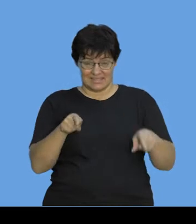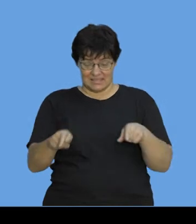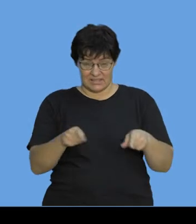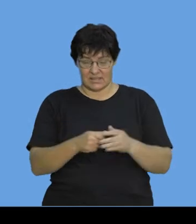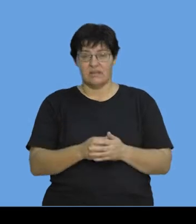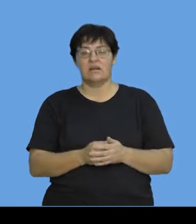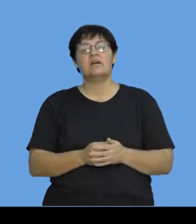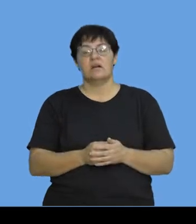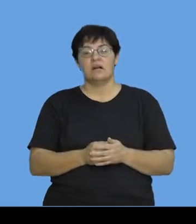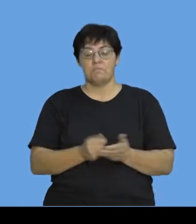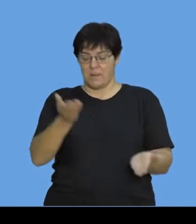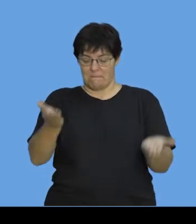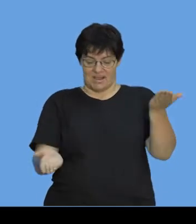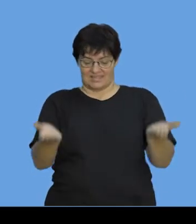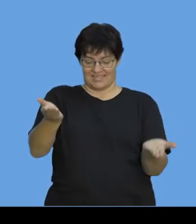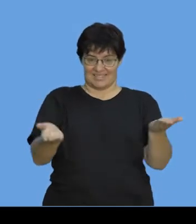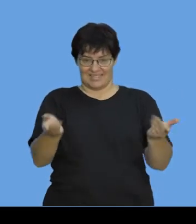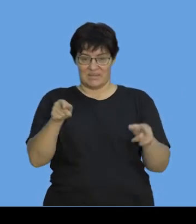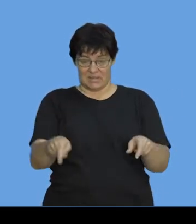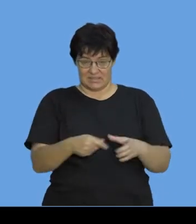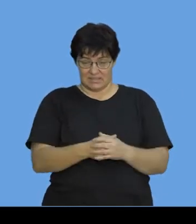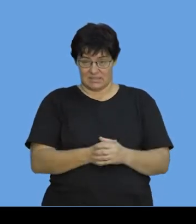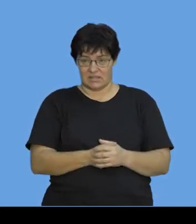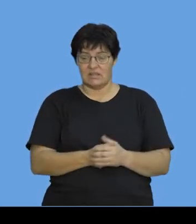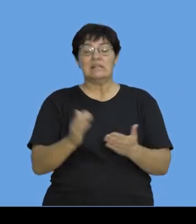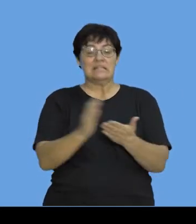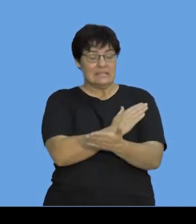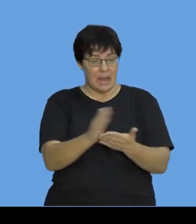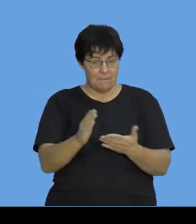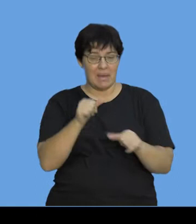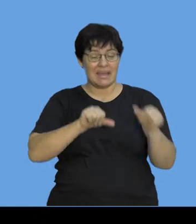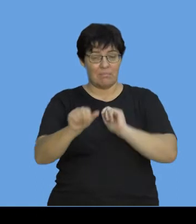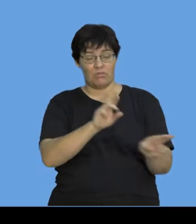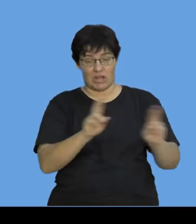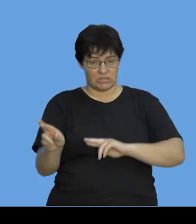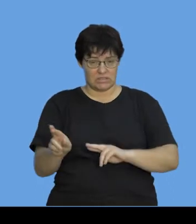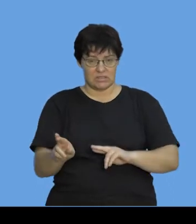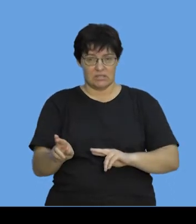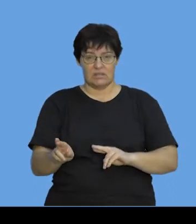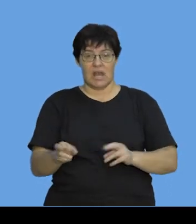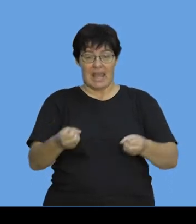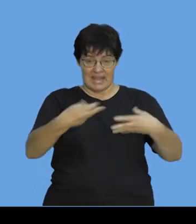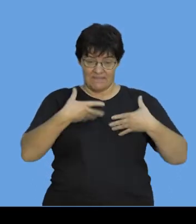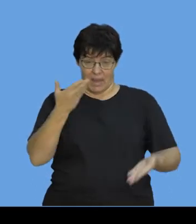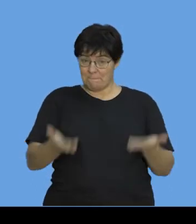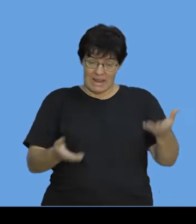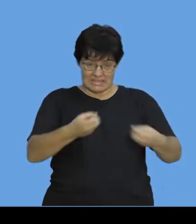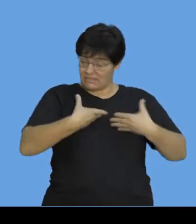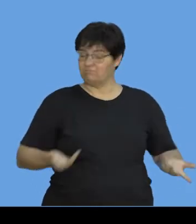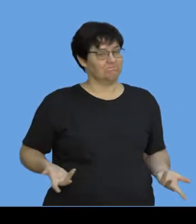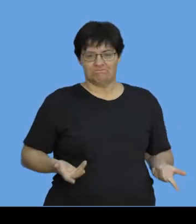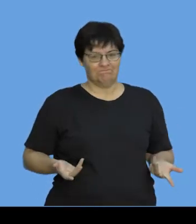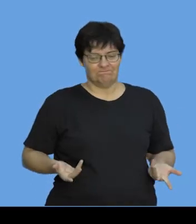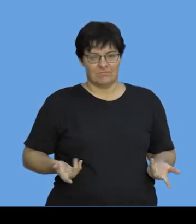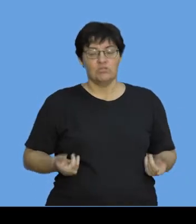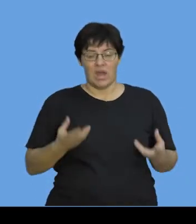balanced equations. So some of these chemical reactions, they are not given in balanced form. So if we have a balanced equation, we can